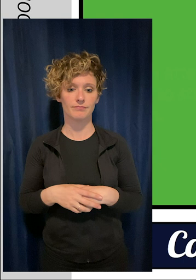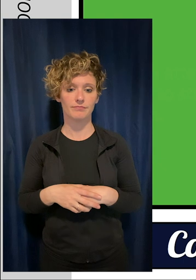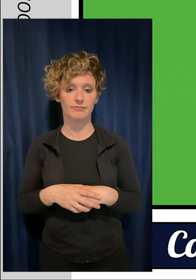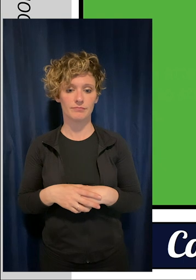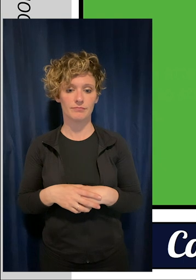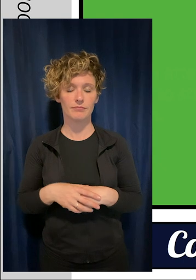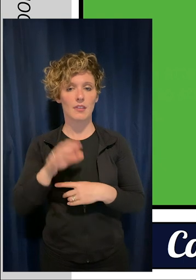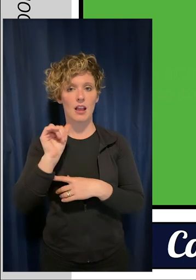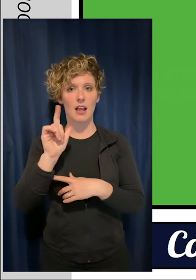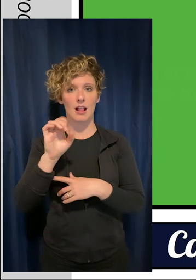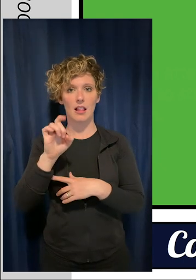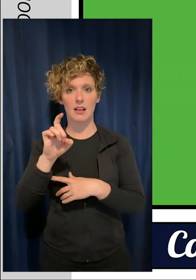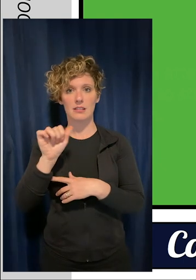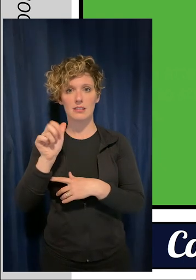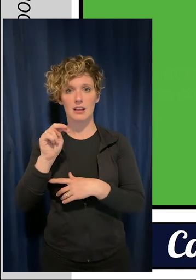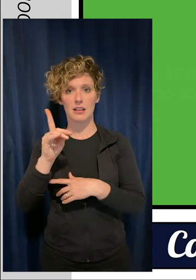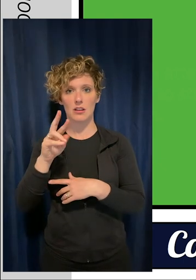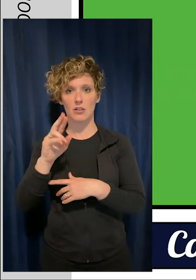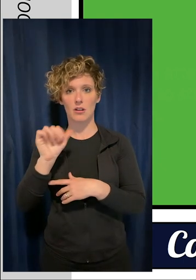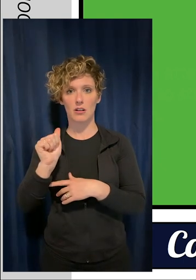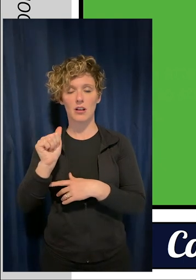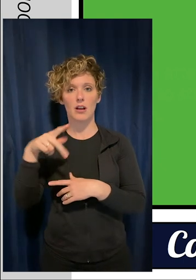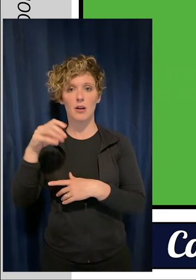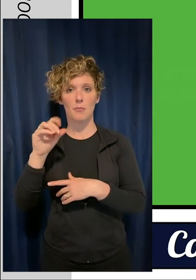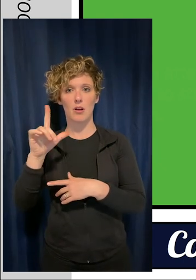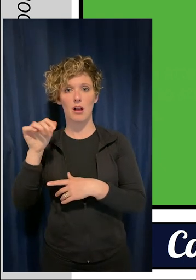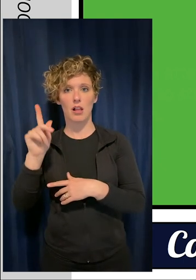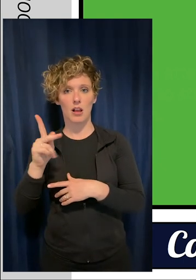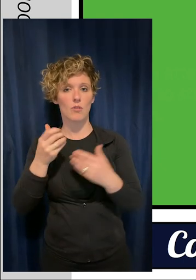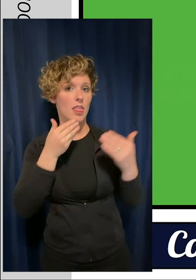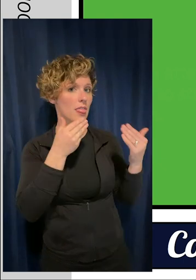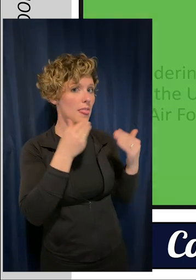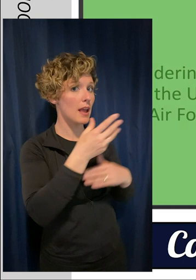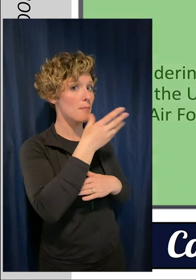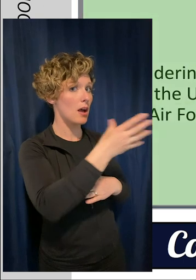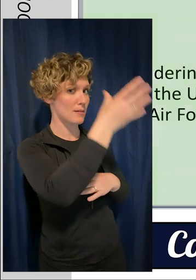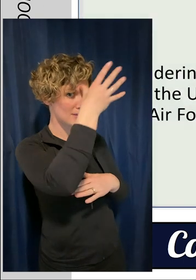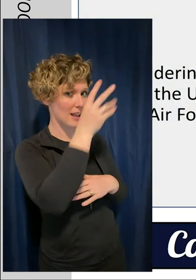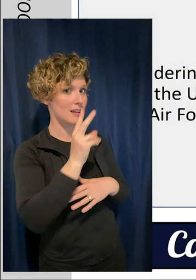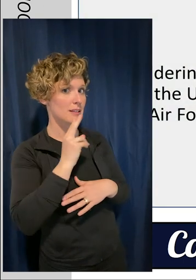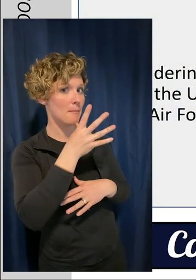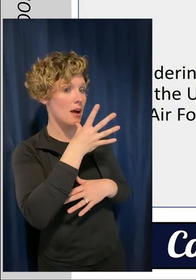Alexandra Pollock would like to thank her dad, her stepmom, and her aunt Carrie for their support.